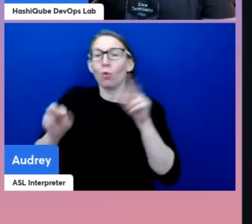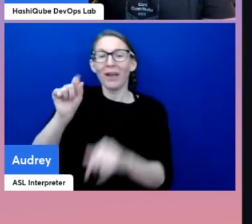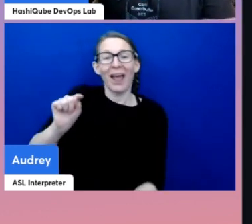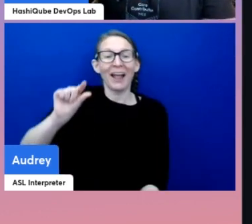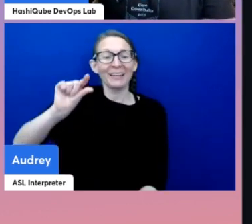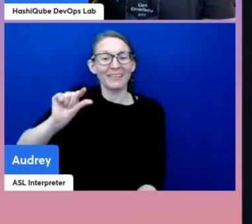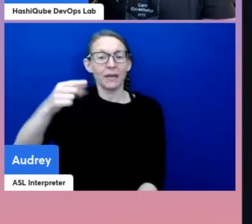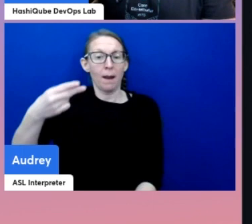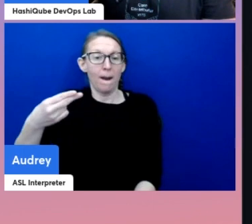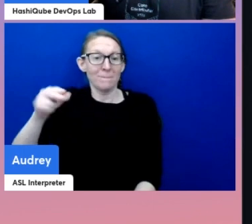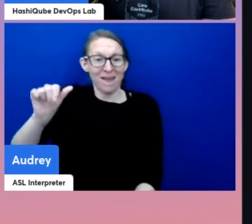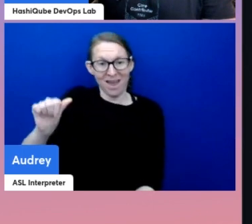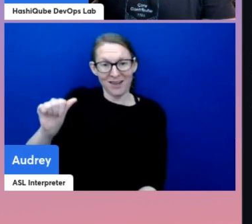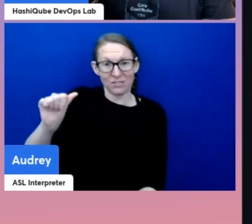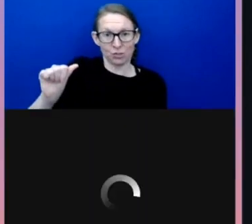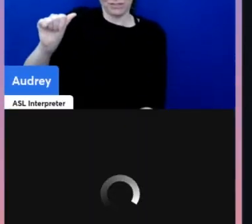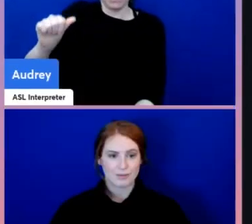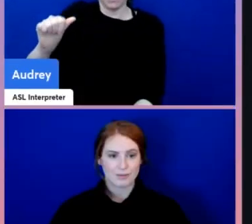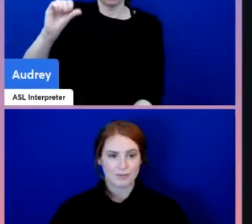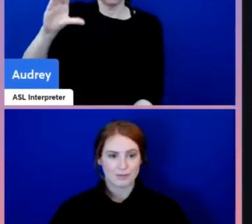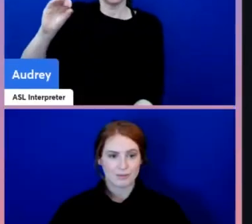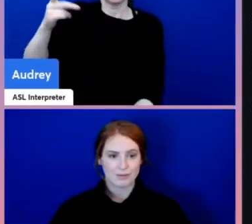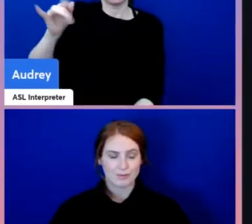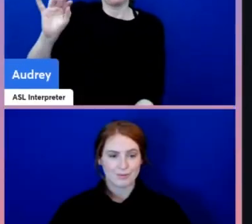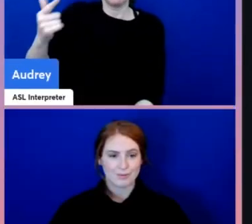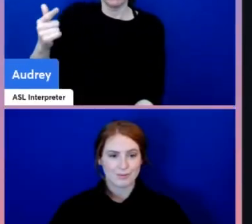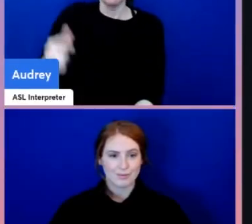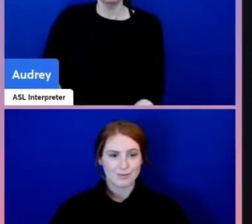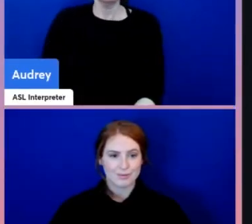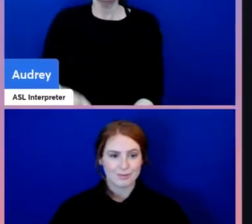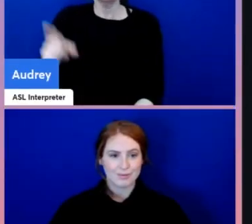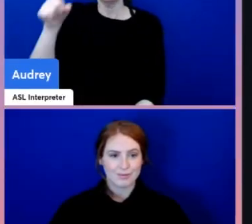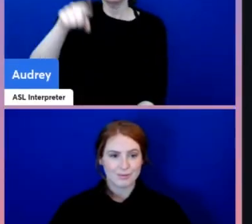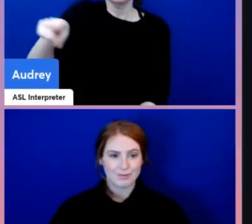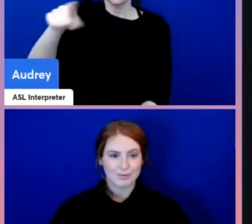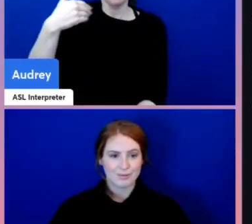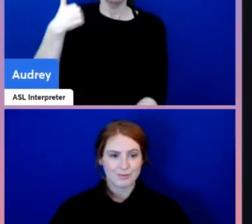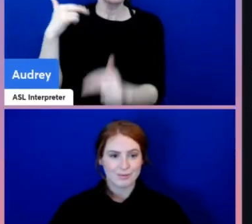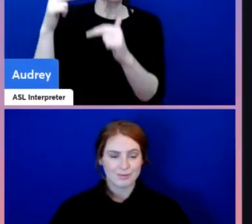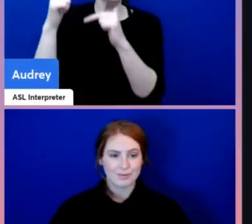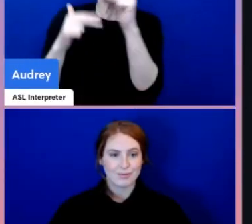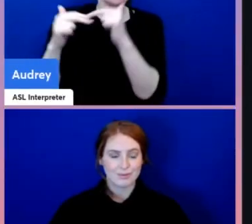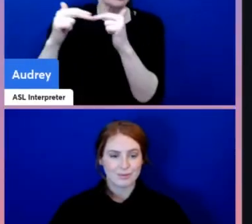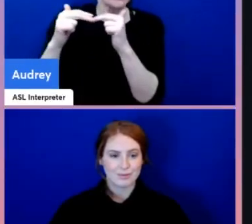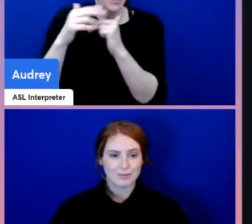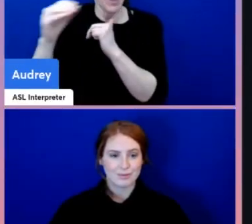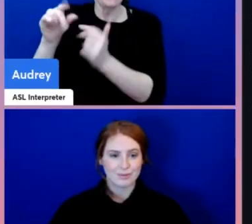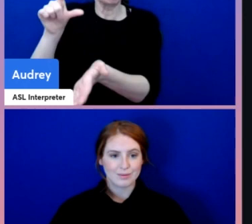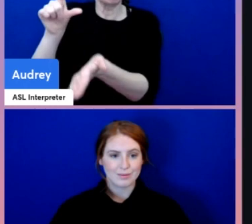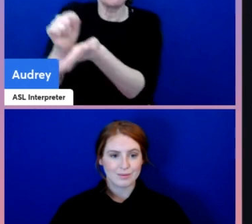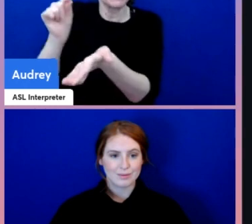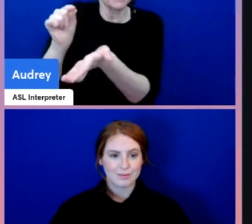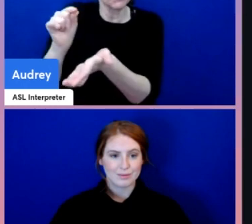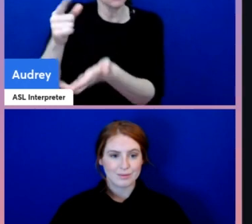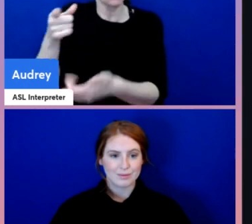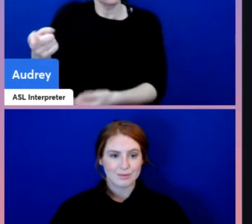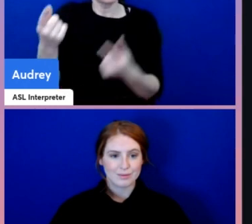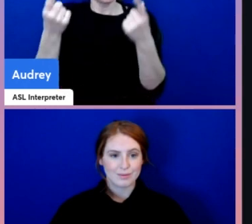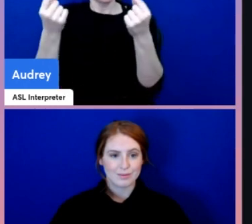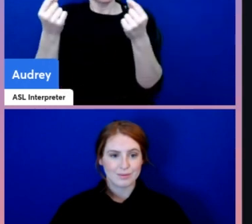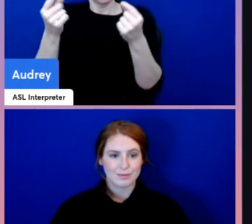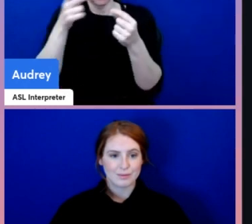quickly. Over here, we have a build and publish stage. And what this will do is it will take our